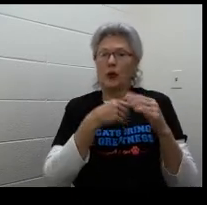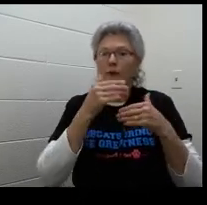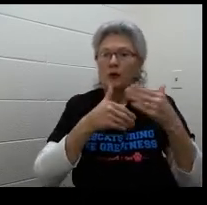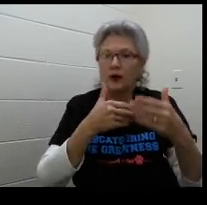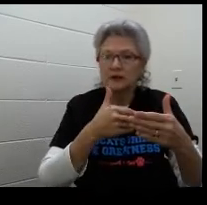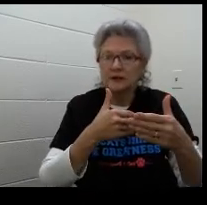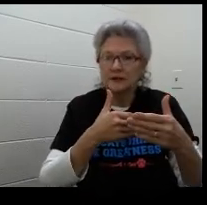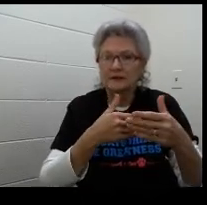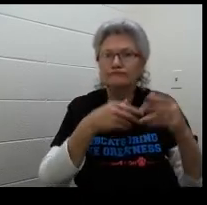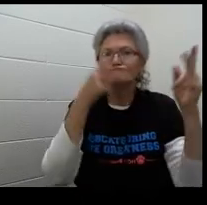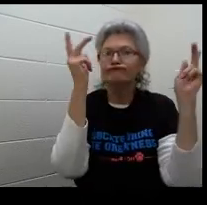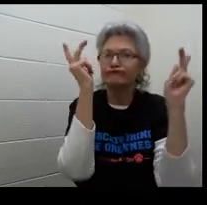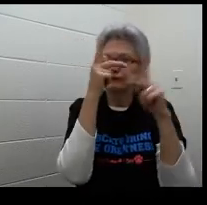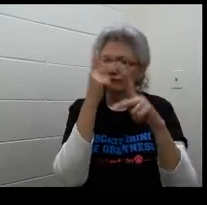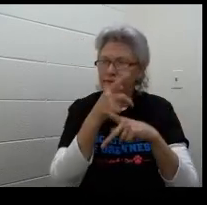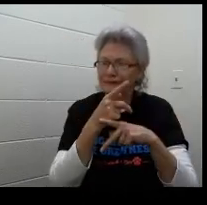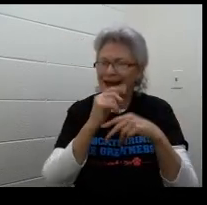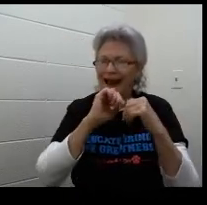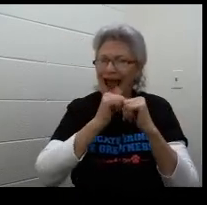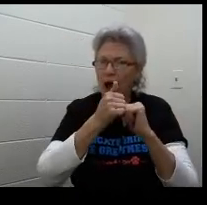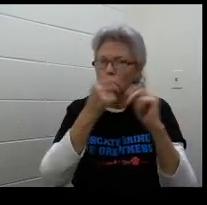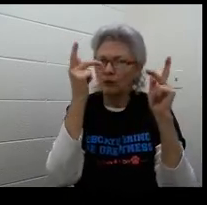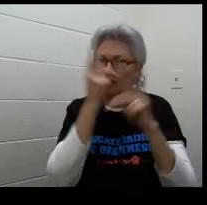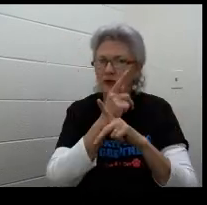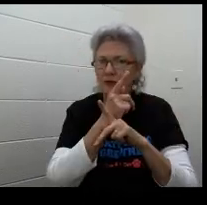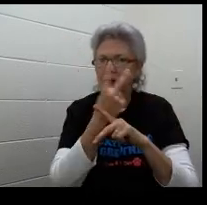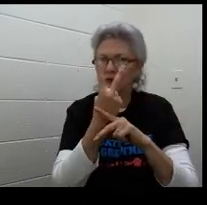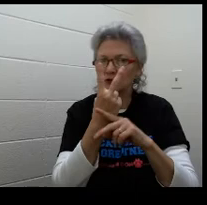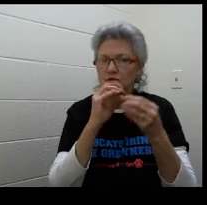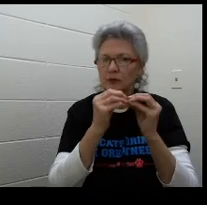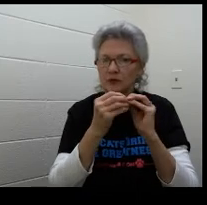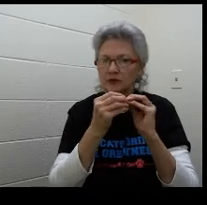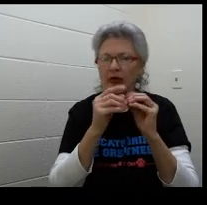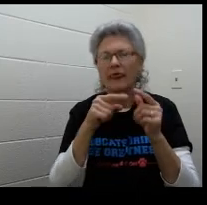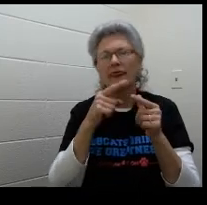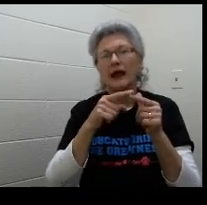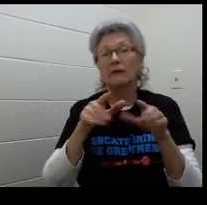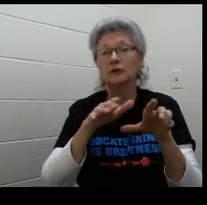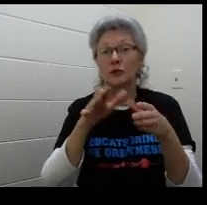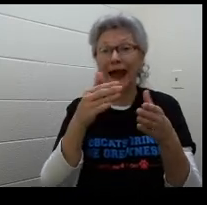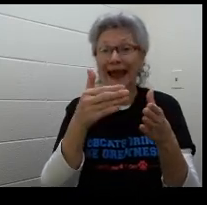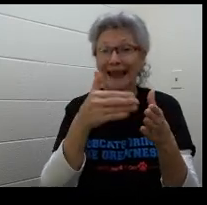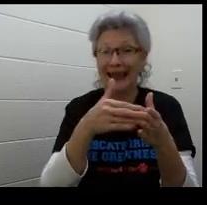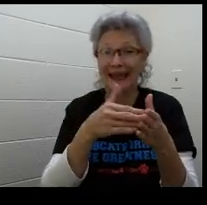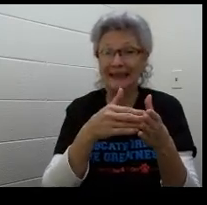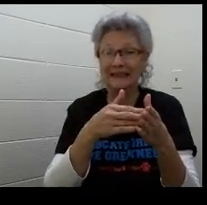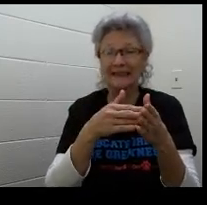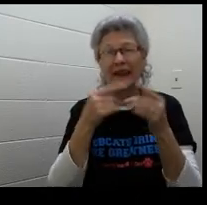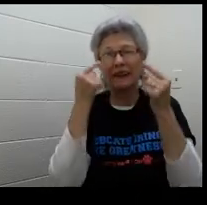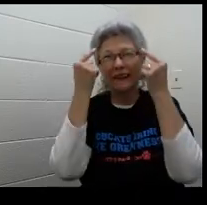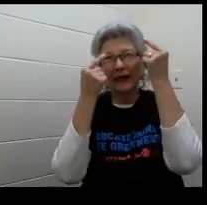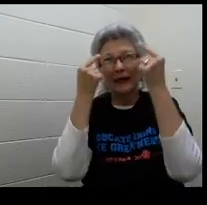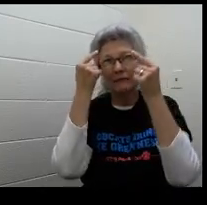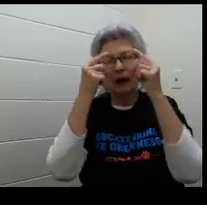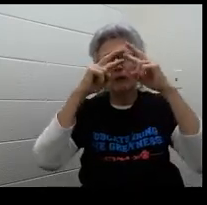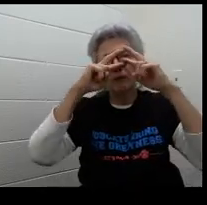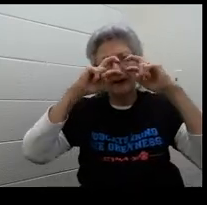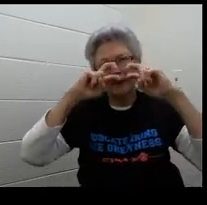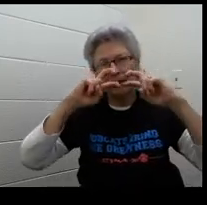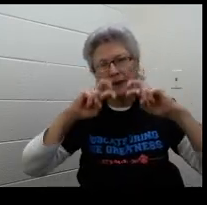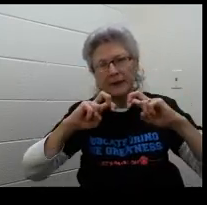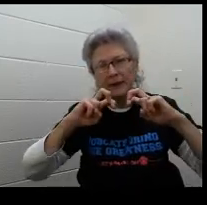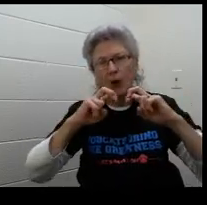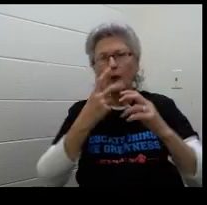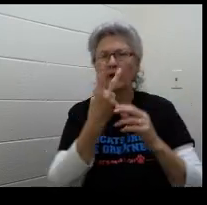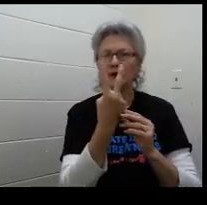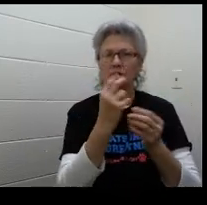process for how to multiply these two numbers. And then I'm going to do it again, where we're going to think a little bit more about what the different numbers represent. So first, let's